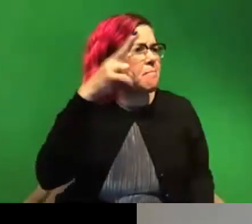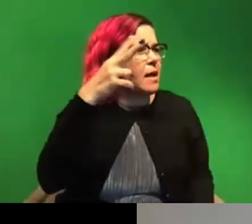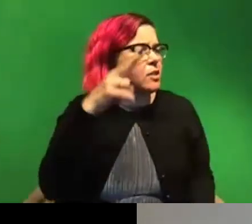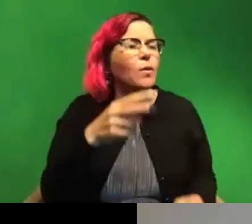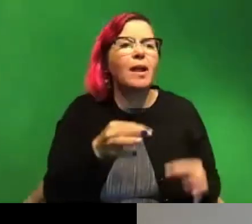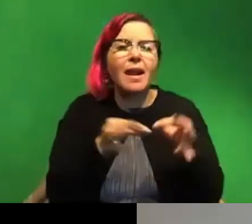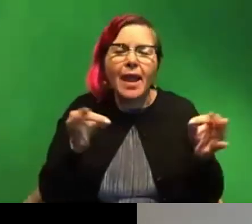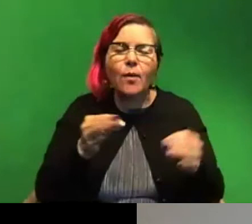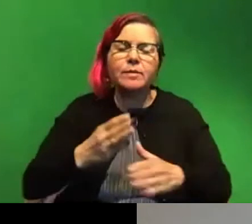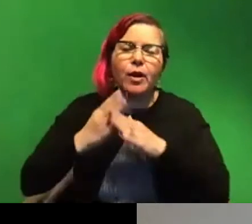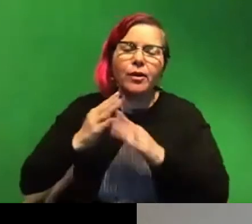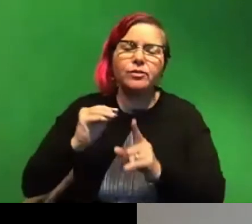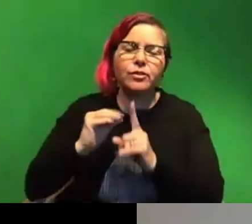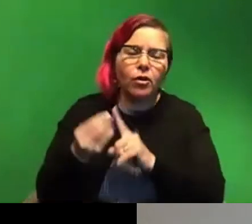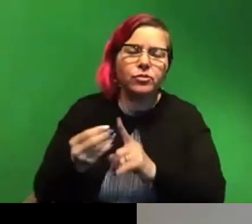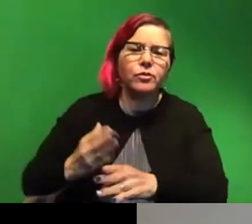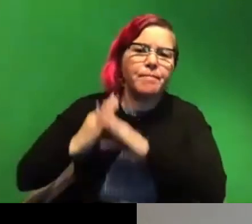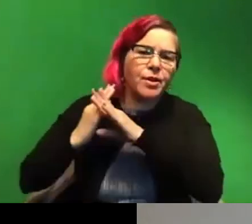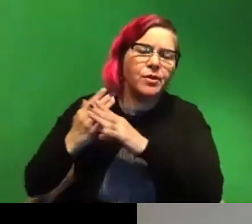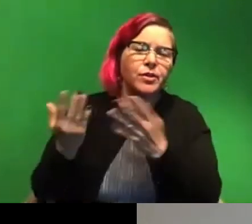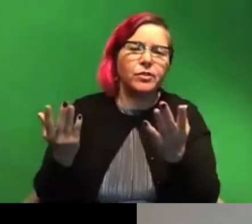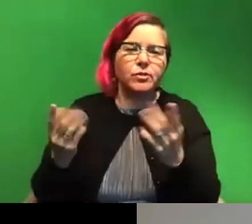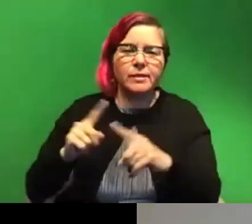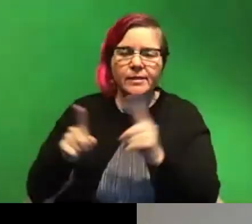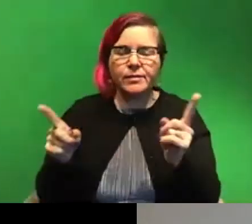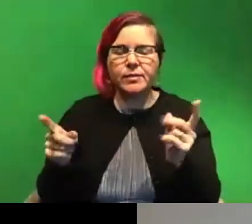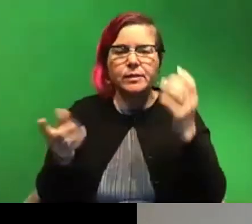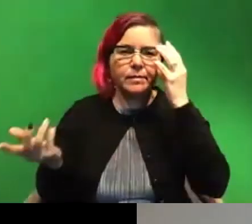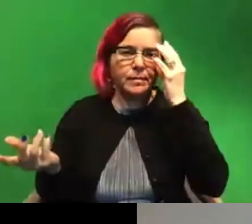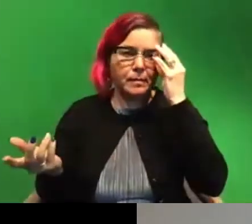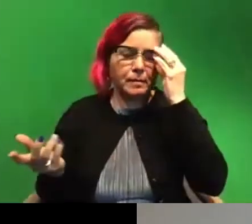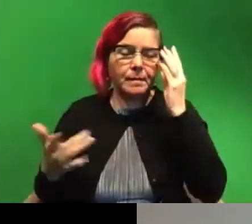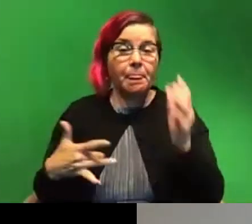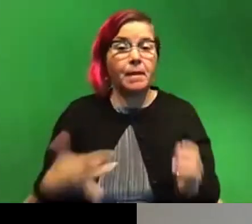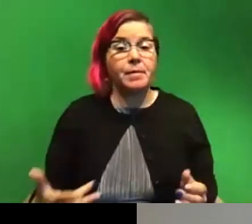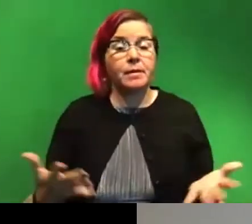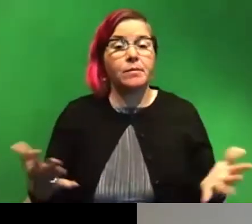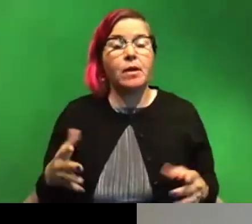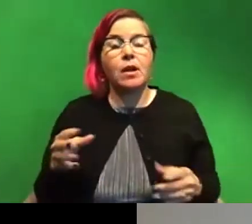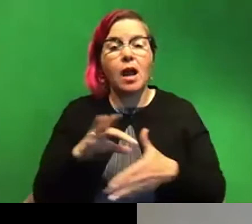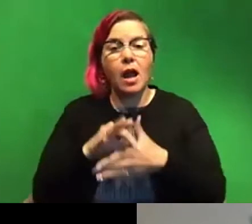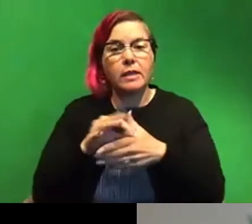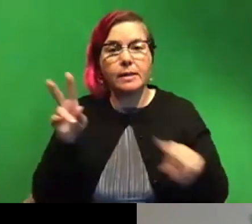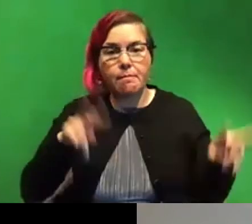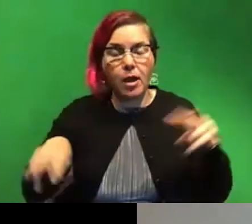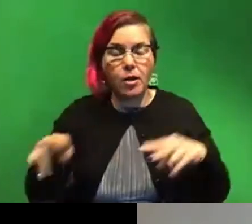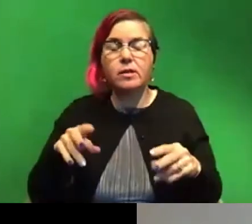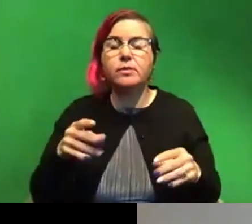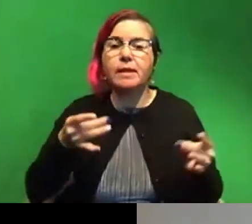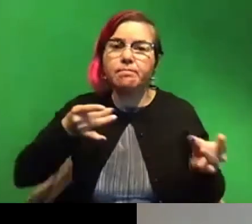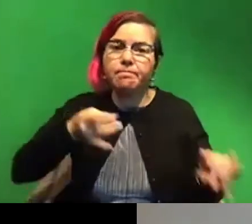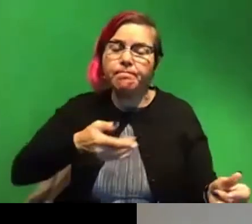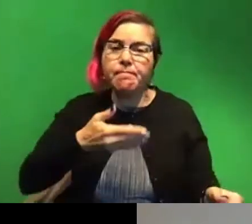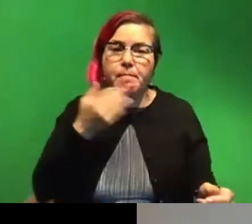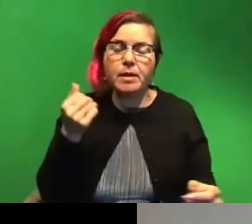barriers, totally different cultural barriers. And so a lot of times your content moderators, to be the most efficient, are